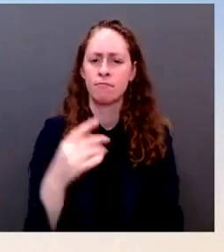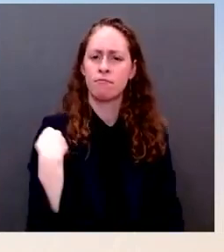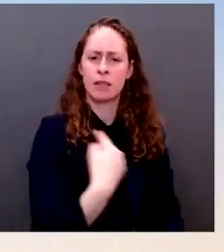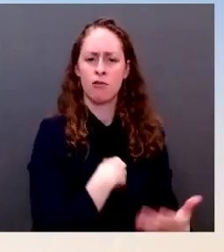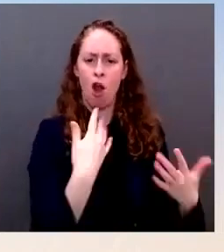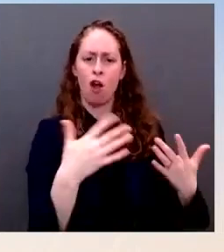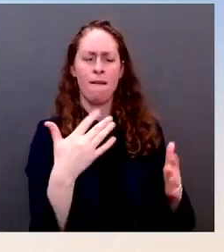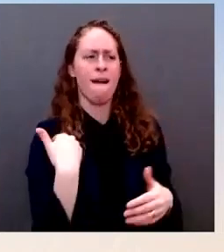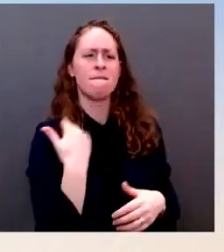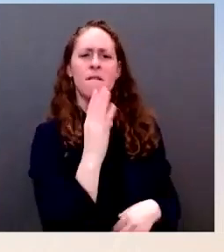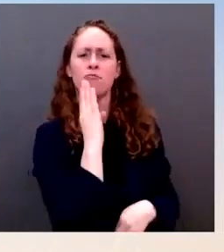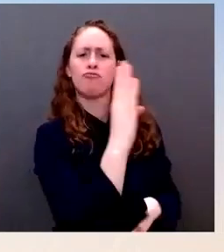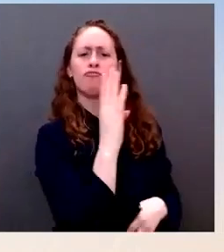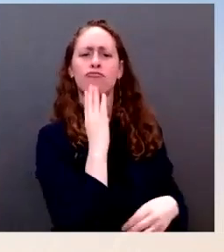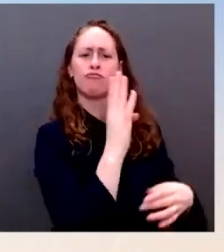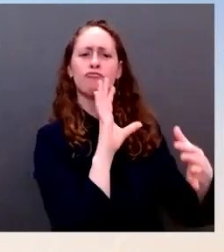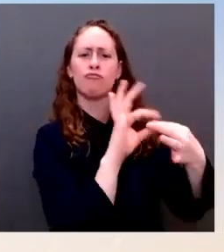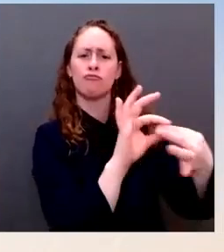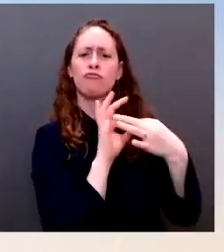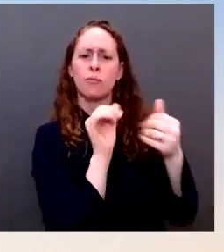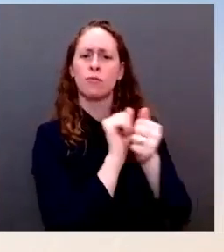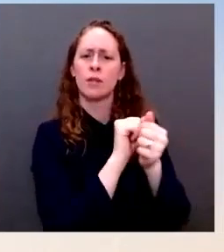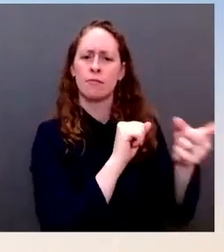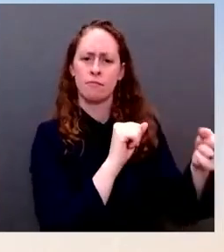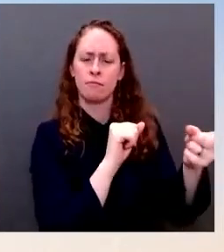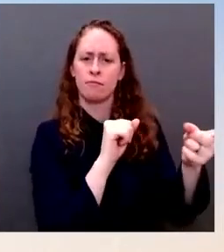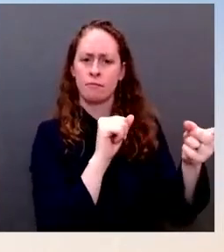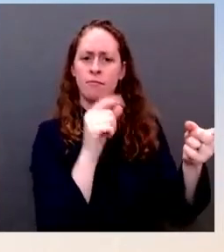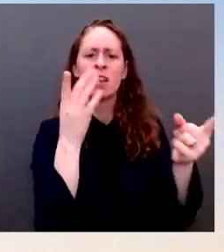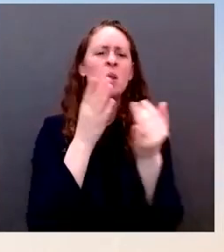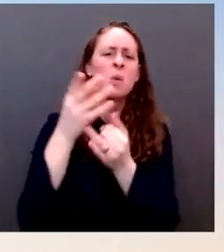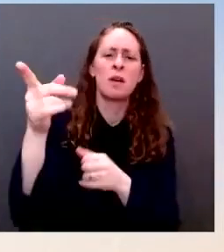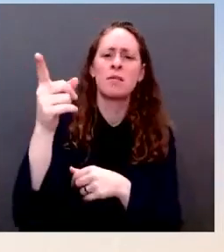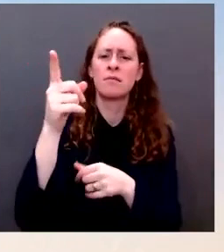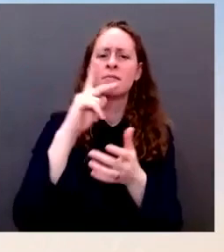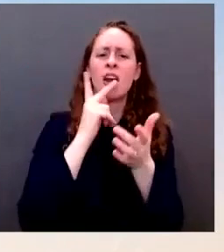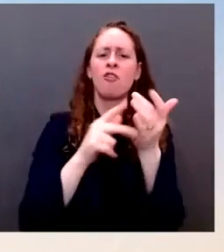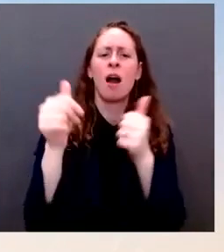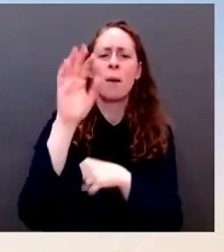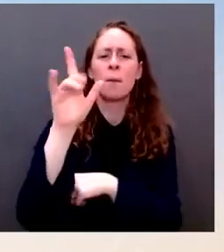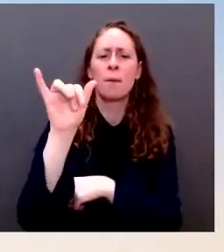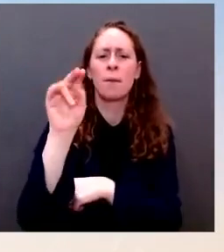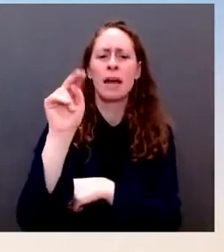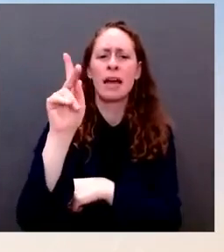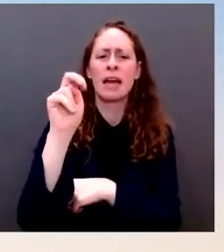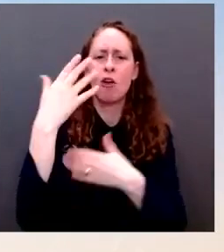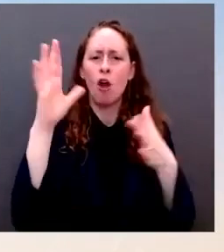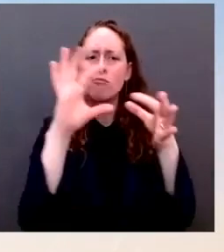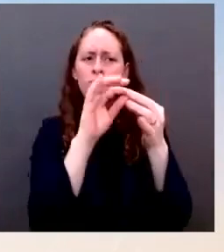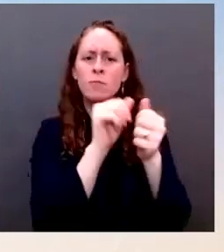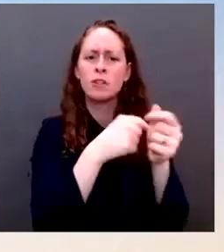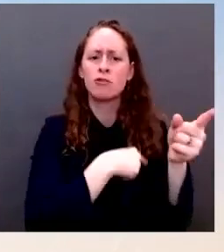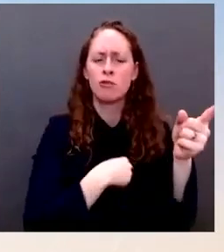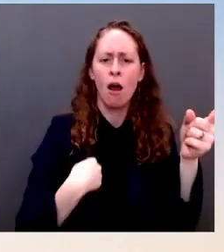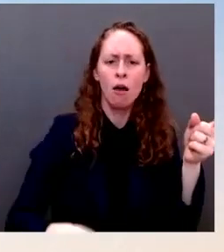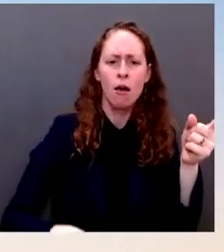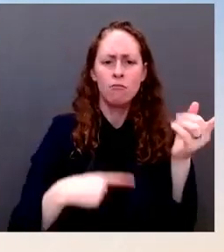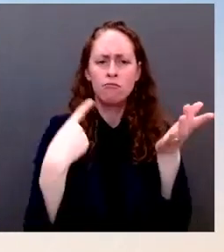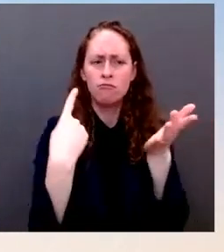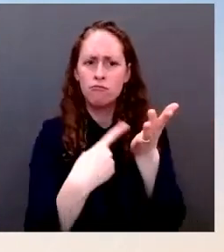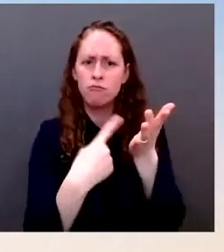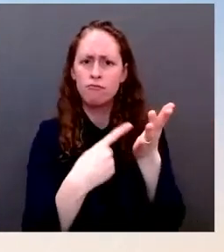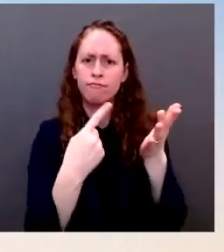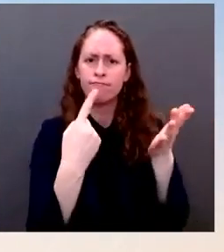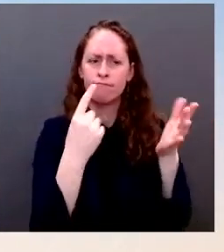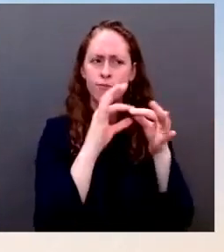the global security and economic risk posed by further Russian aggression against Ukraine, and conveyed that de-escalation and diplomacy are